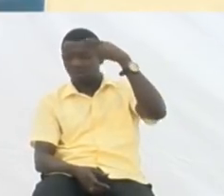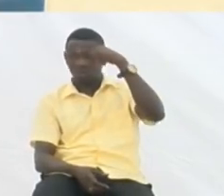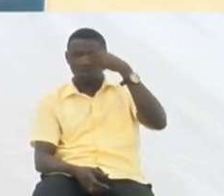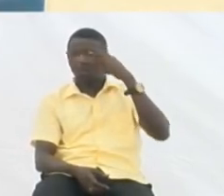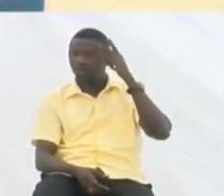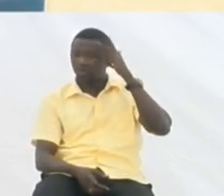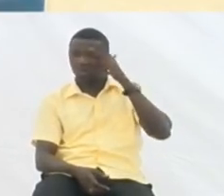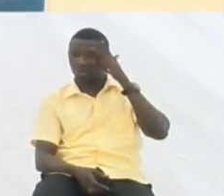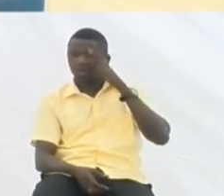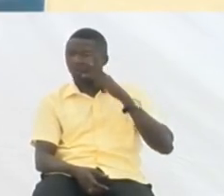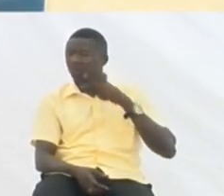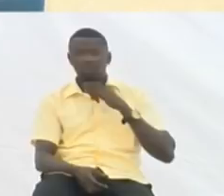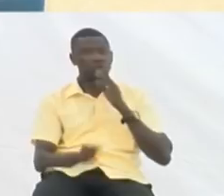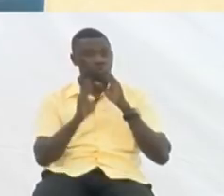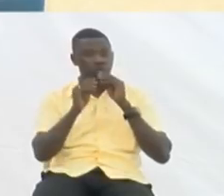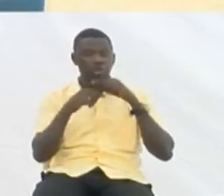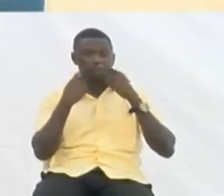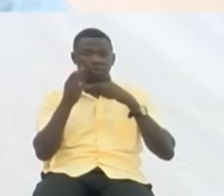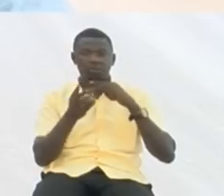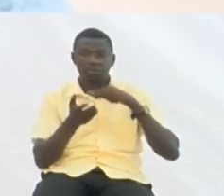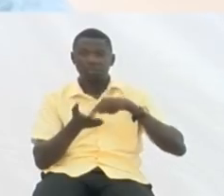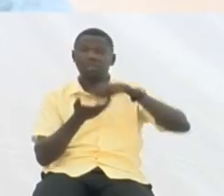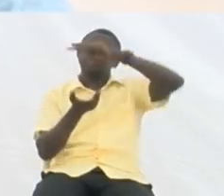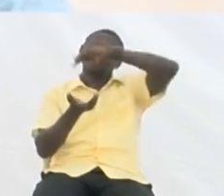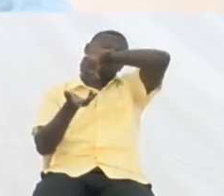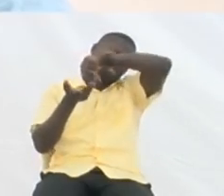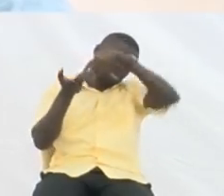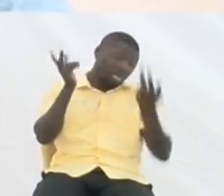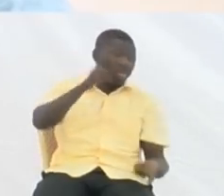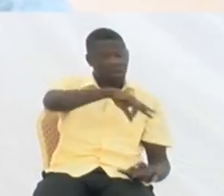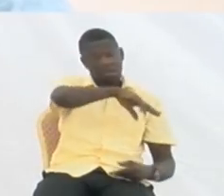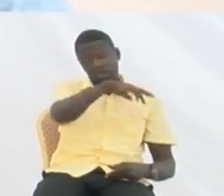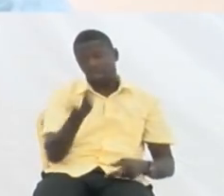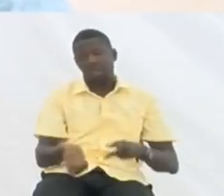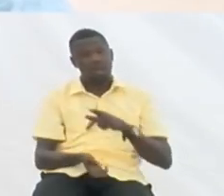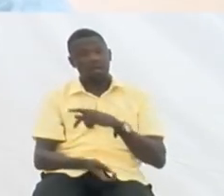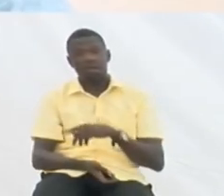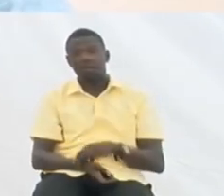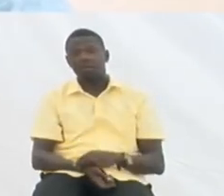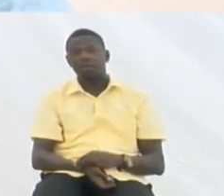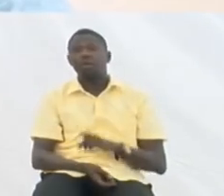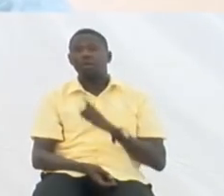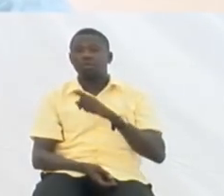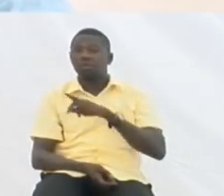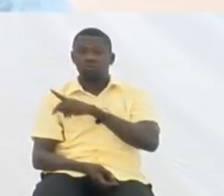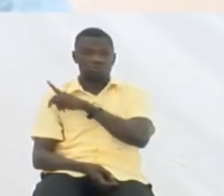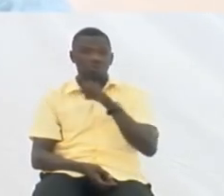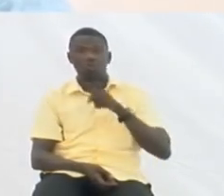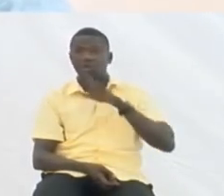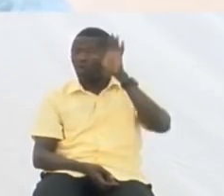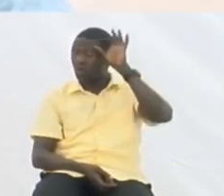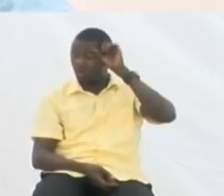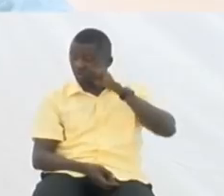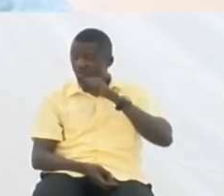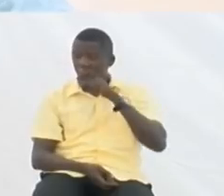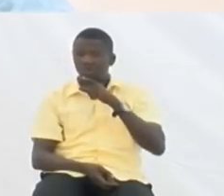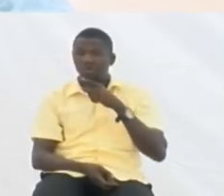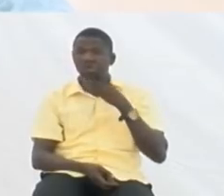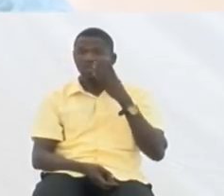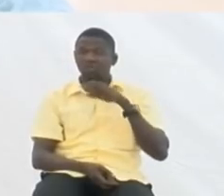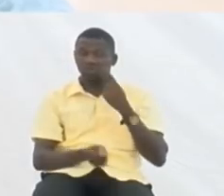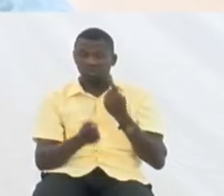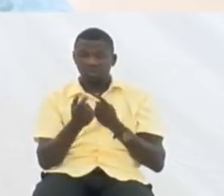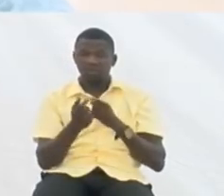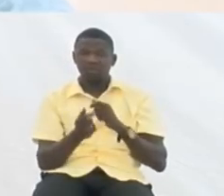not talking about somebody raising you up and falling you on the ground. Arim benga nyin kalam motala ko feng ni ama na ye